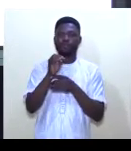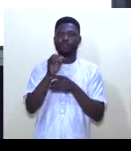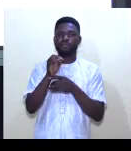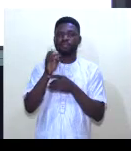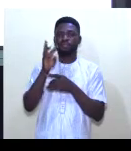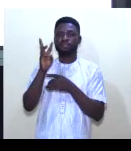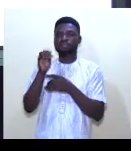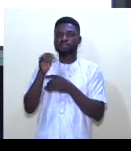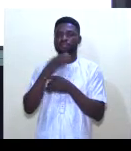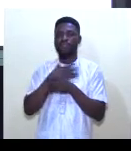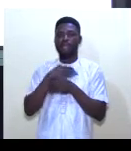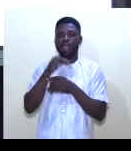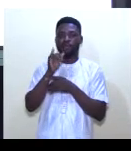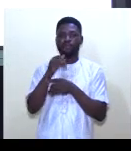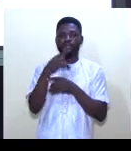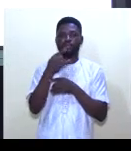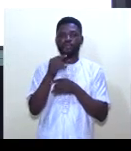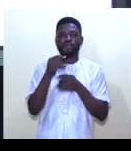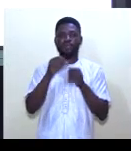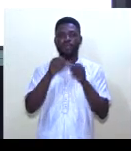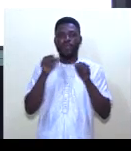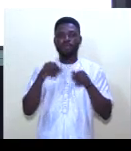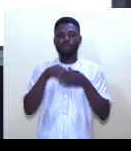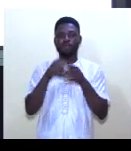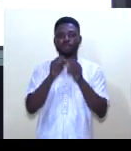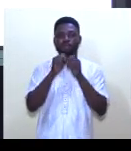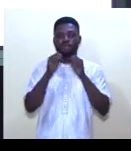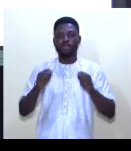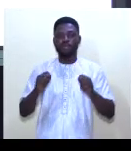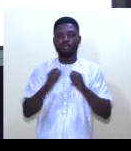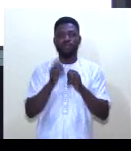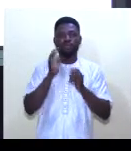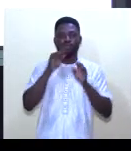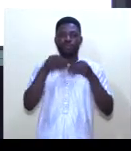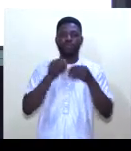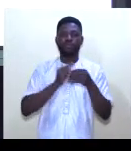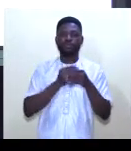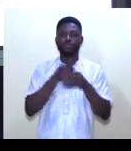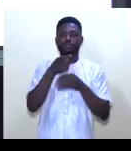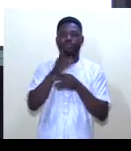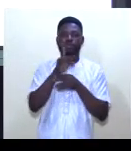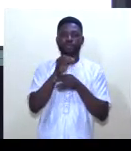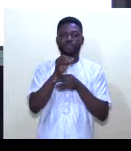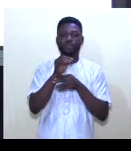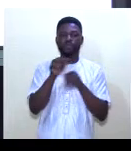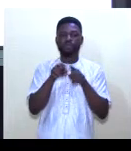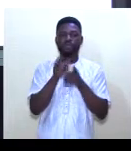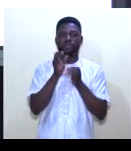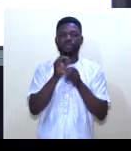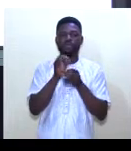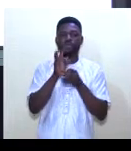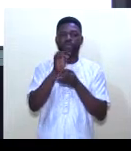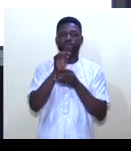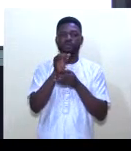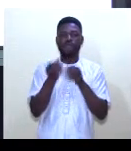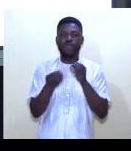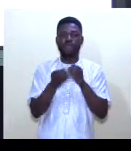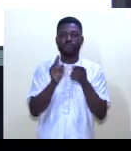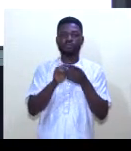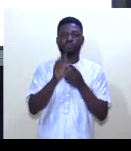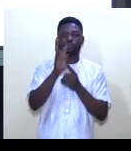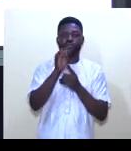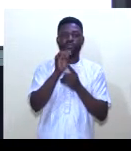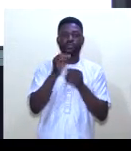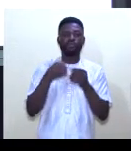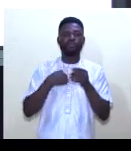70, 60, and y. Now, angle in a triangle always will give us 180 degrees. So if 70 is added